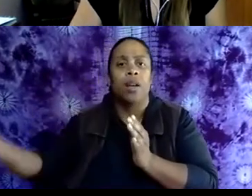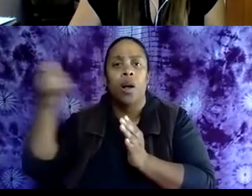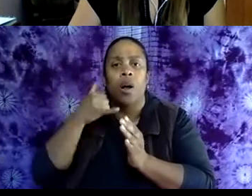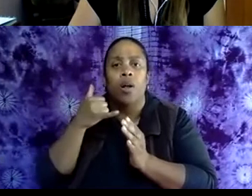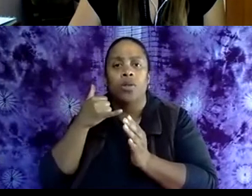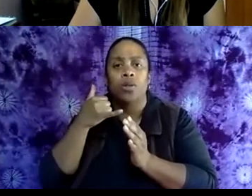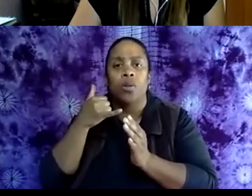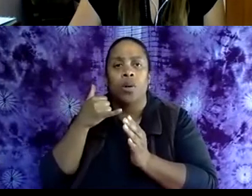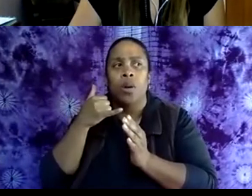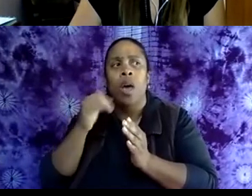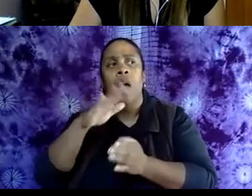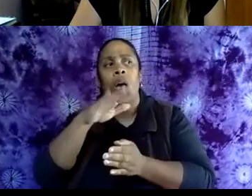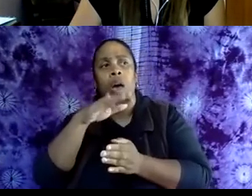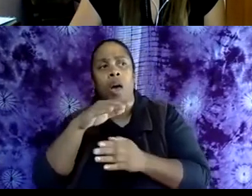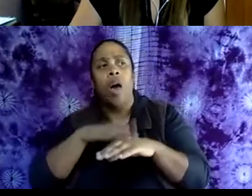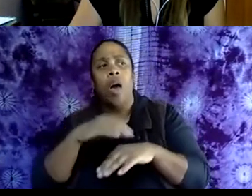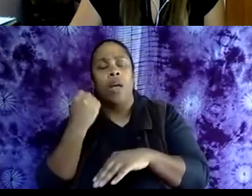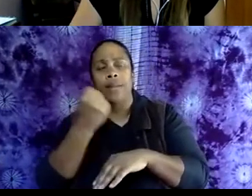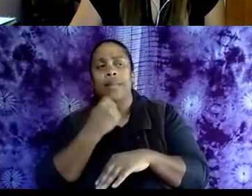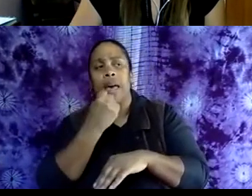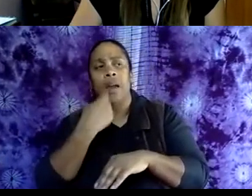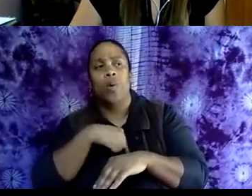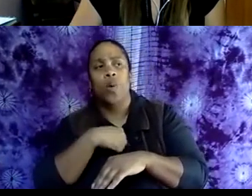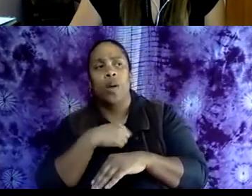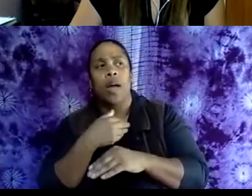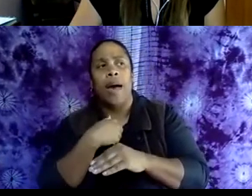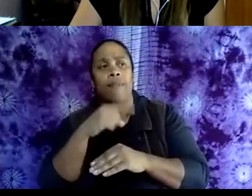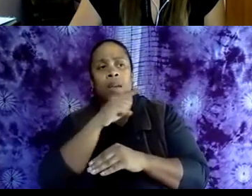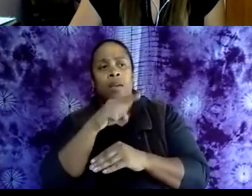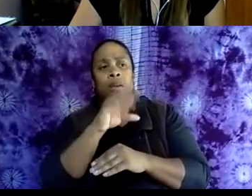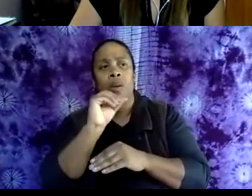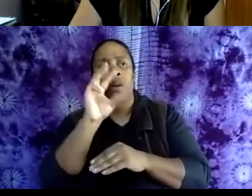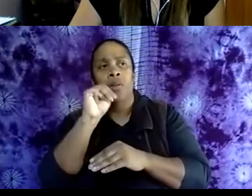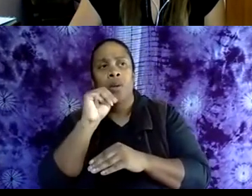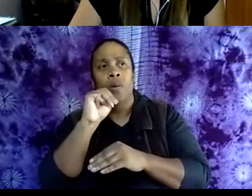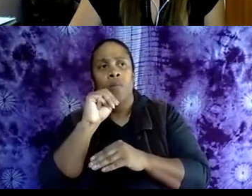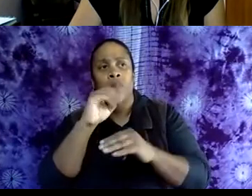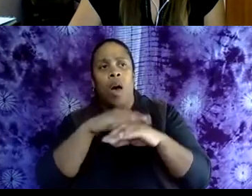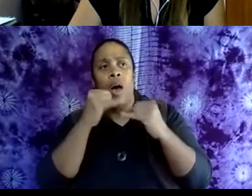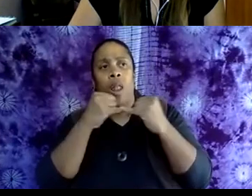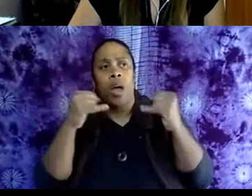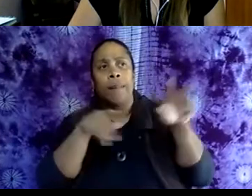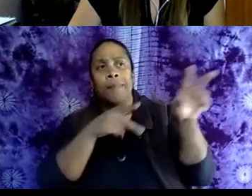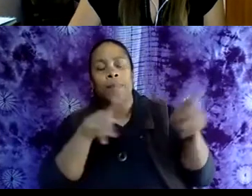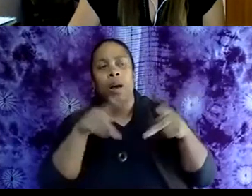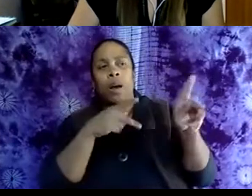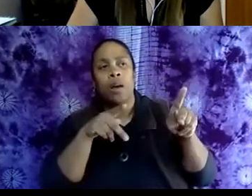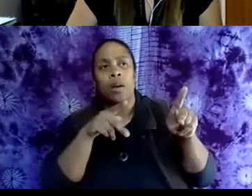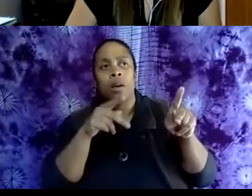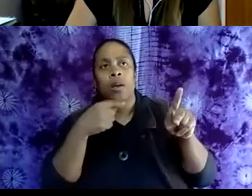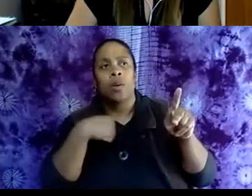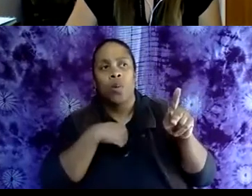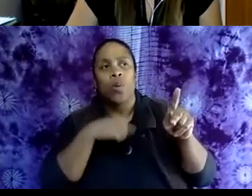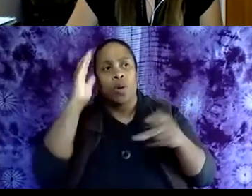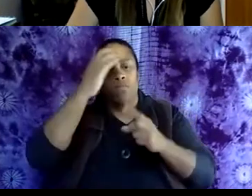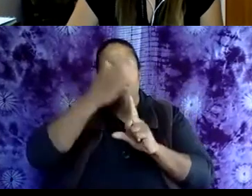on Saturday, we're having a Zoom online party and we're coming in